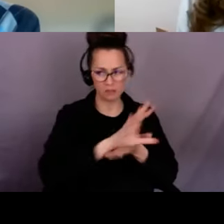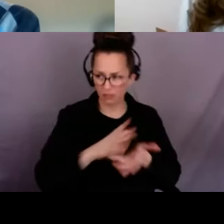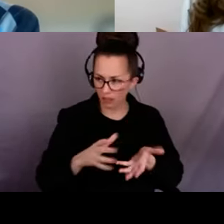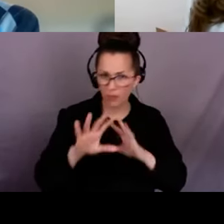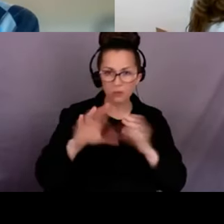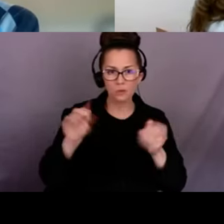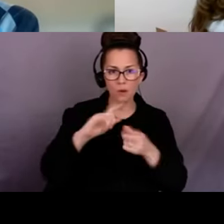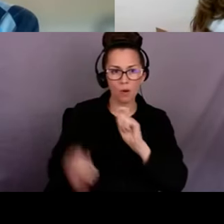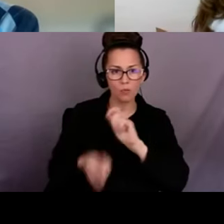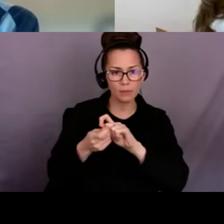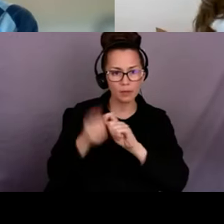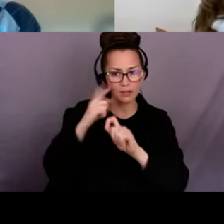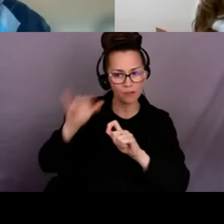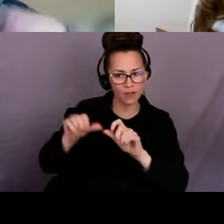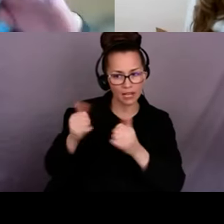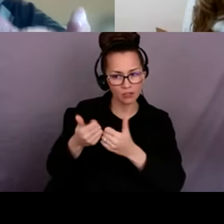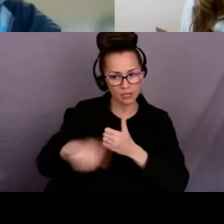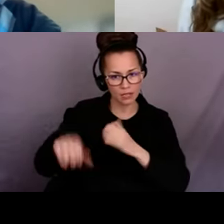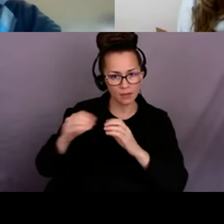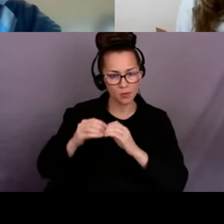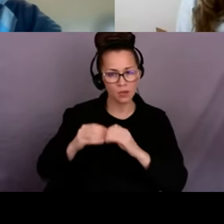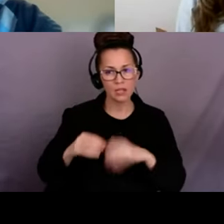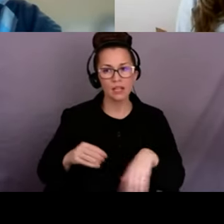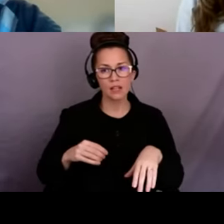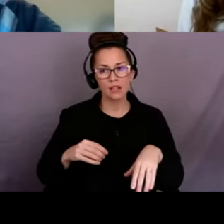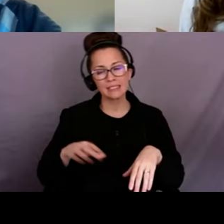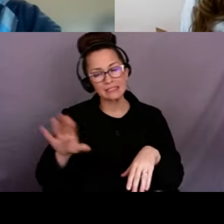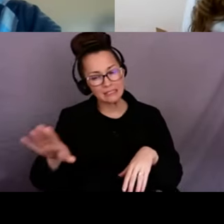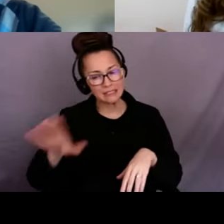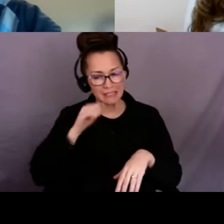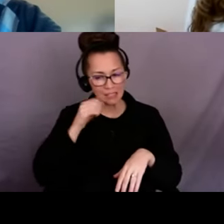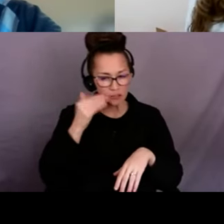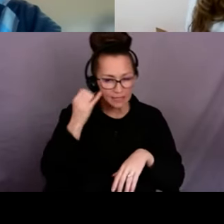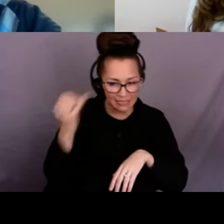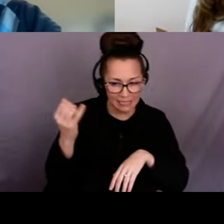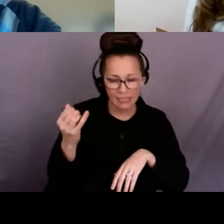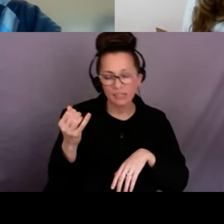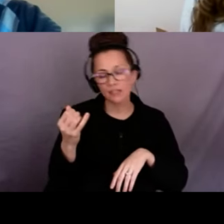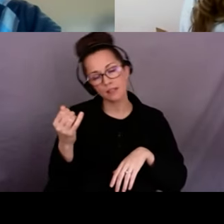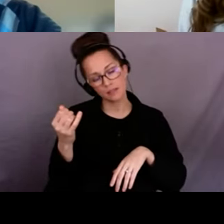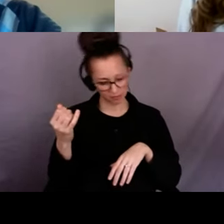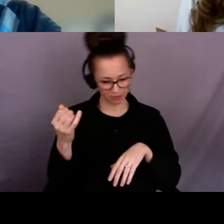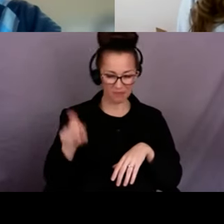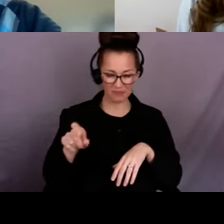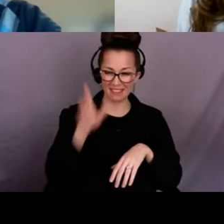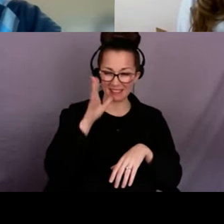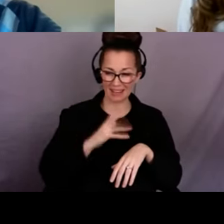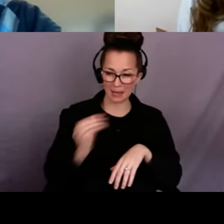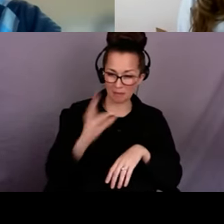anymore. There's no, you know, you shouldn't do this. Let's see what we can do. Let's get the guy back to the house. Let's get the lady back to the